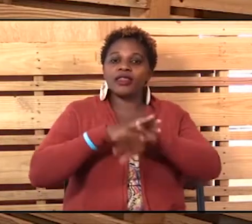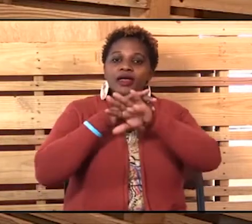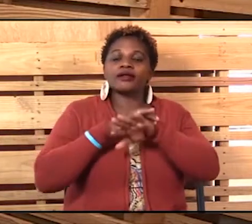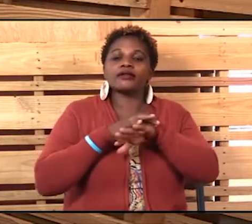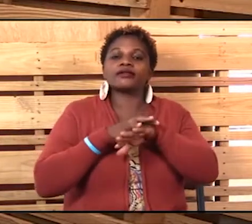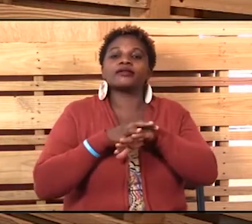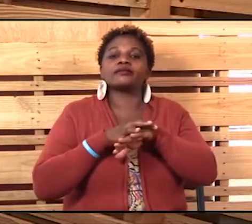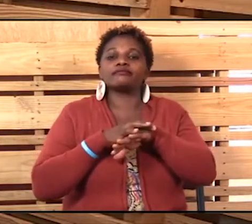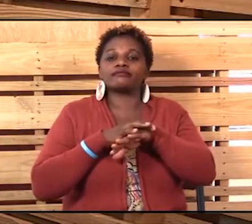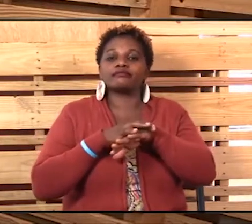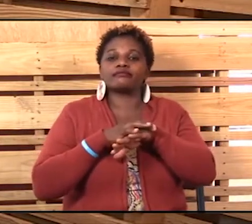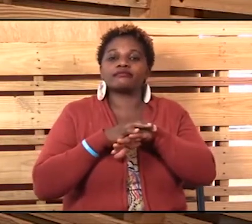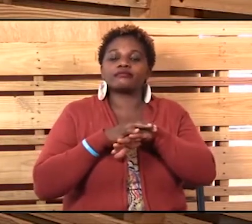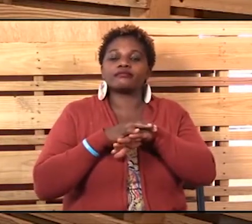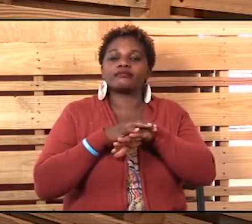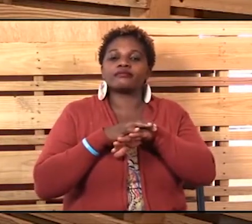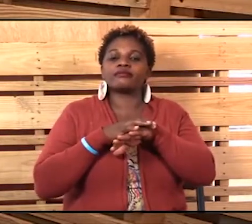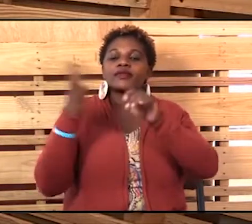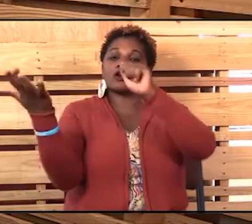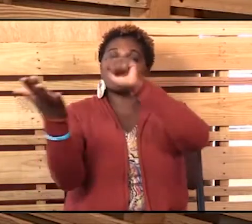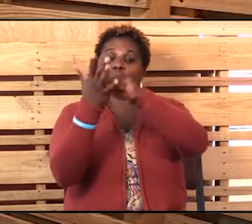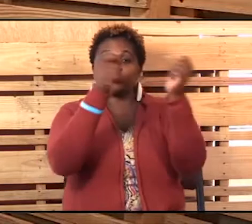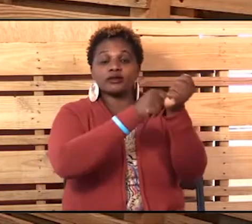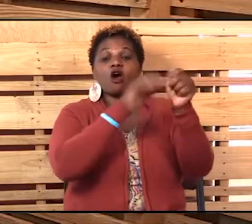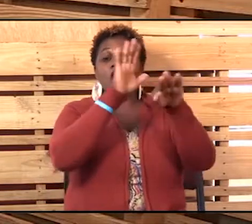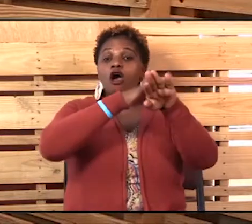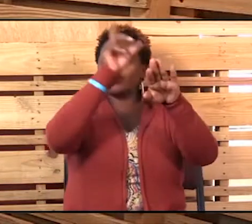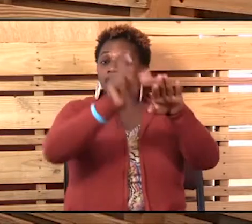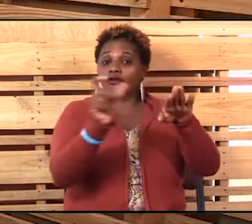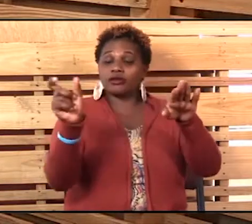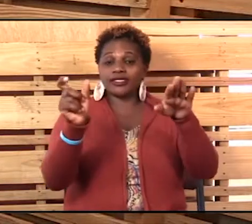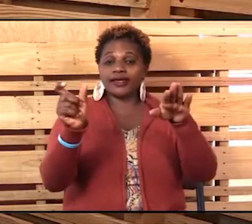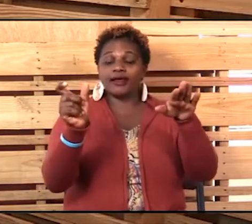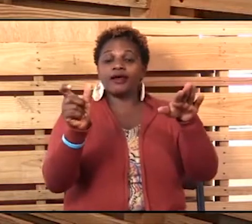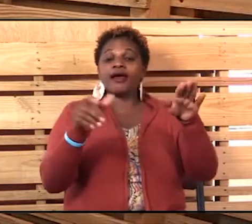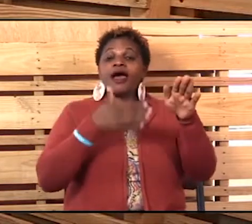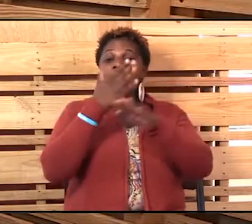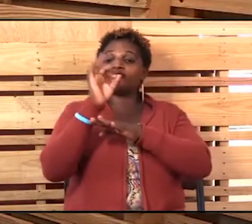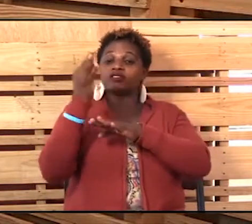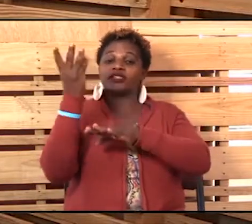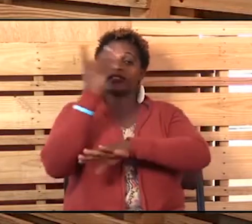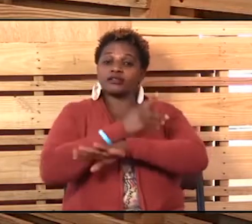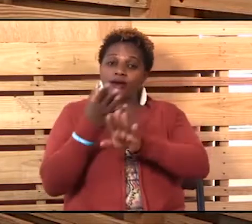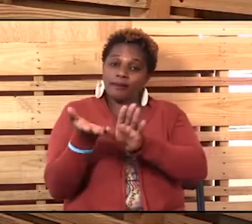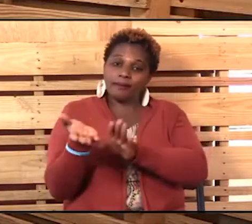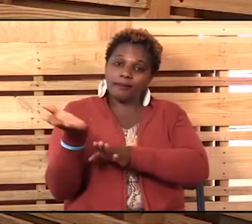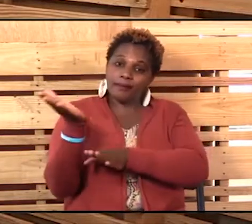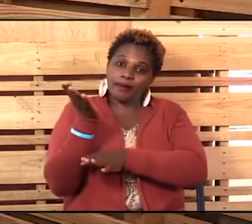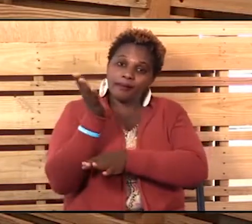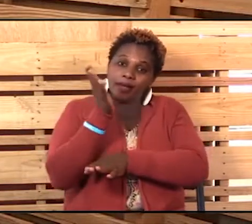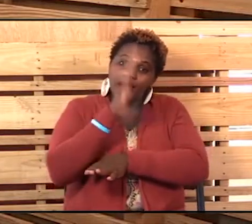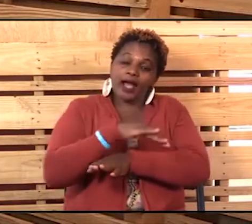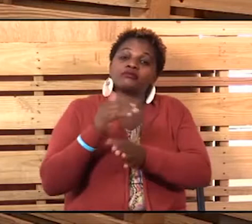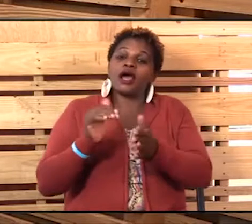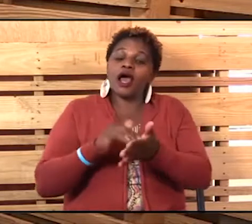and would be crucified on the cross. And after 3 days, he would actually